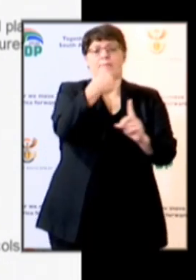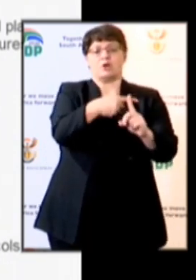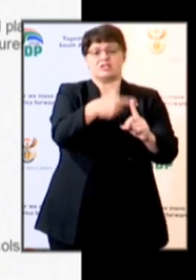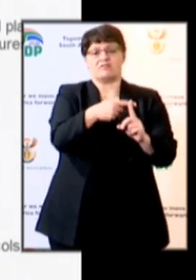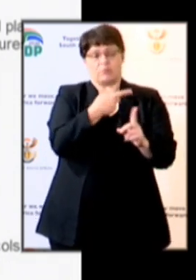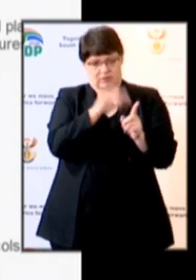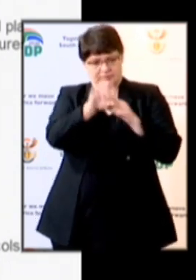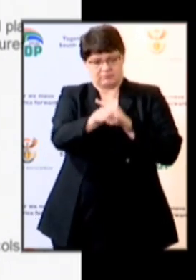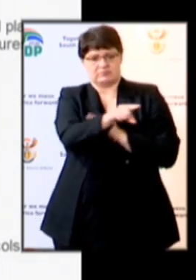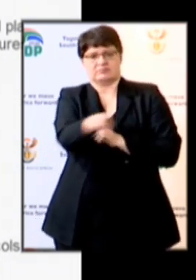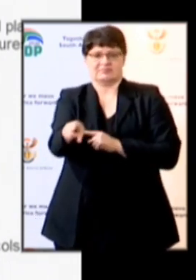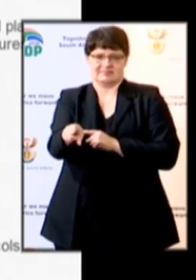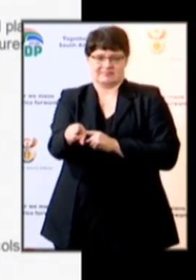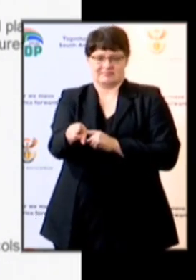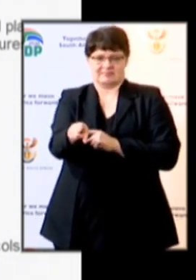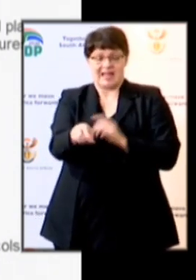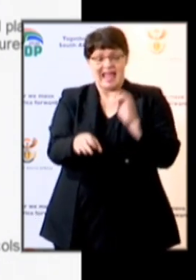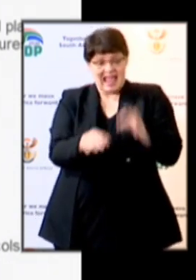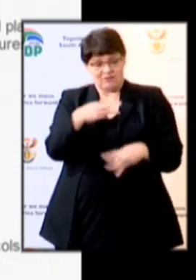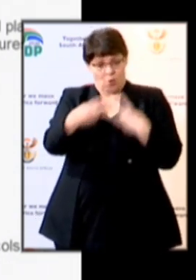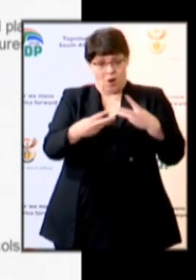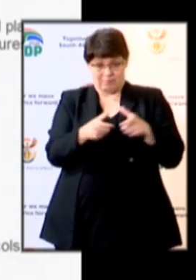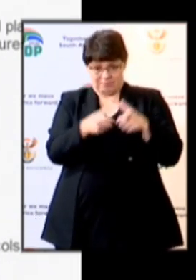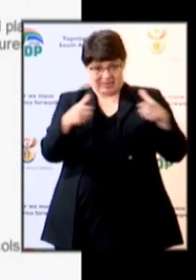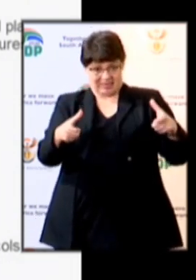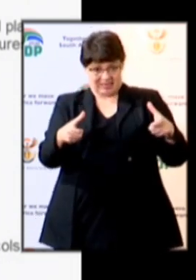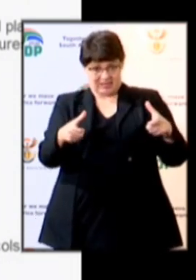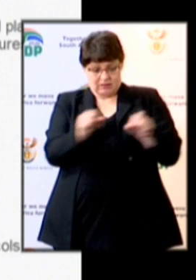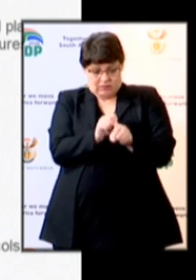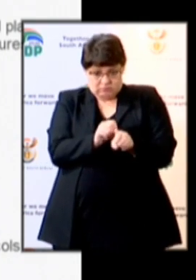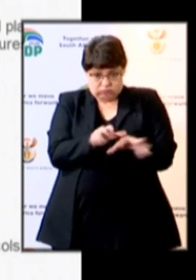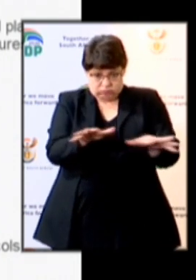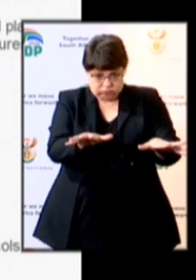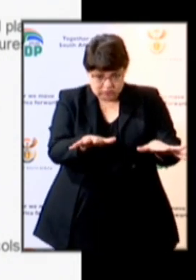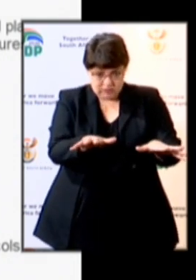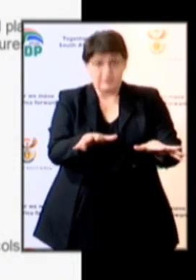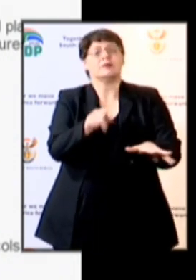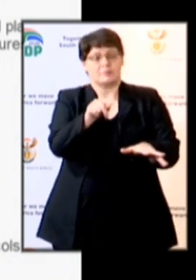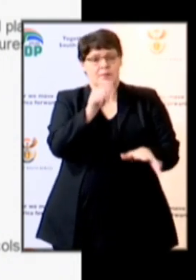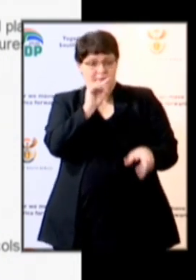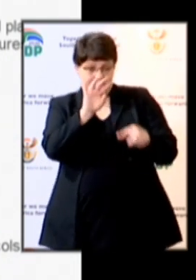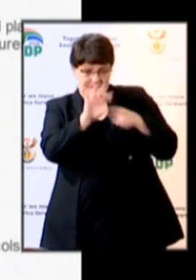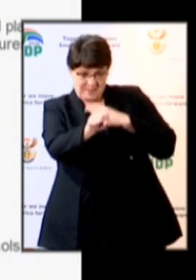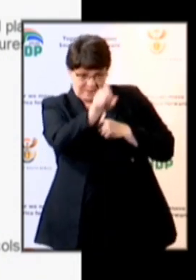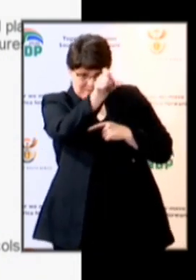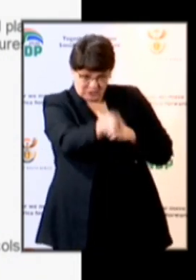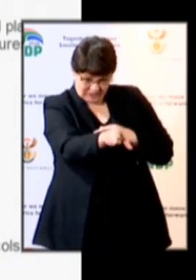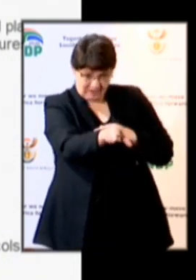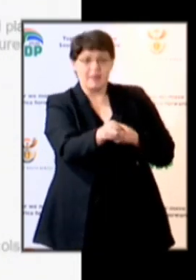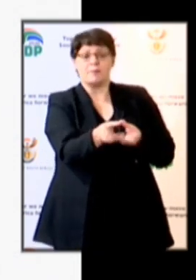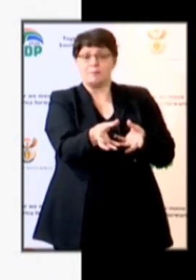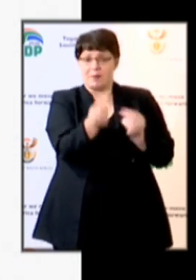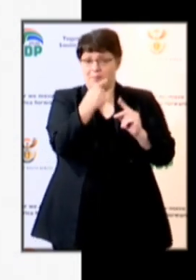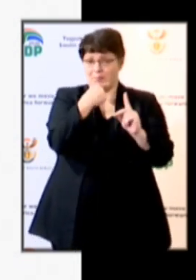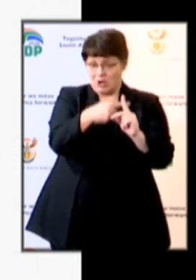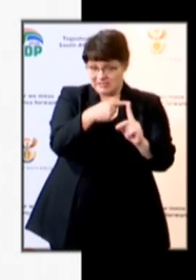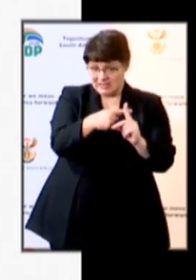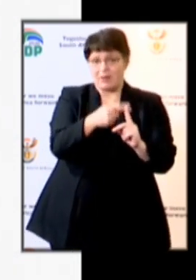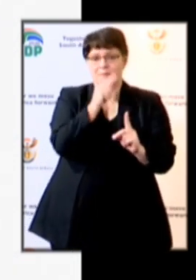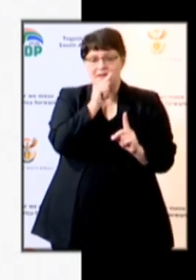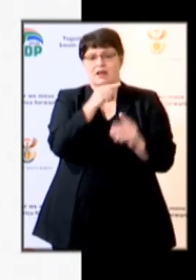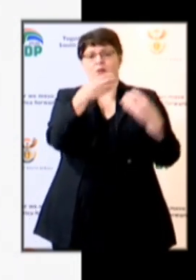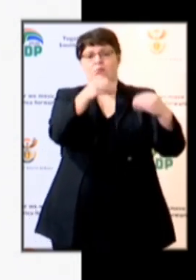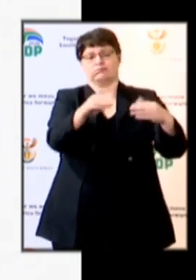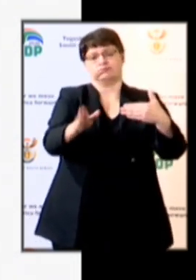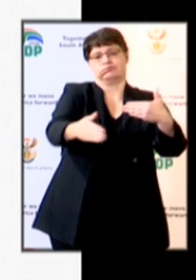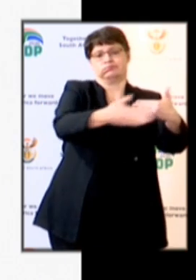Because if the virus spread in a workplace, that workplace needs to be shut down. So